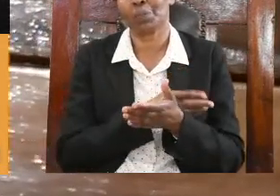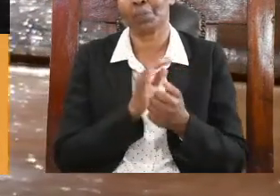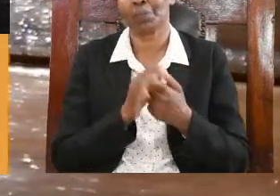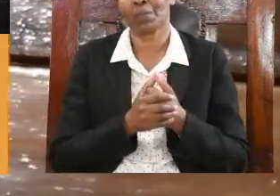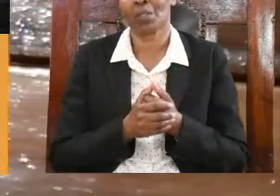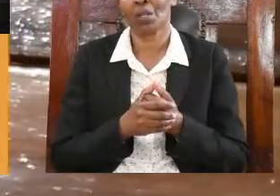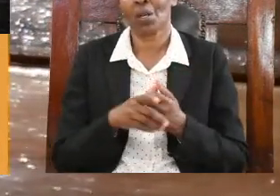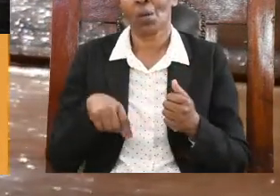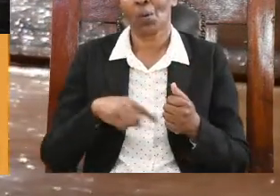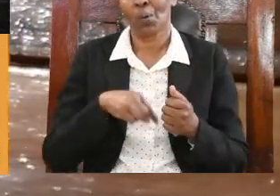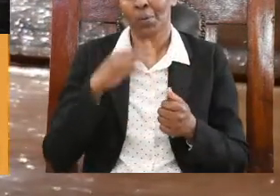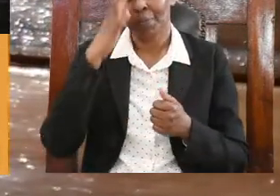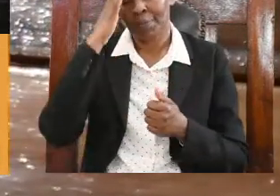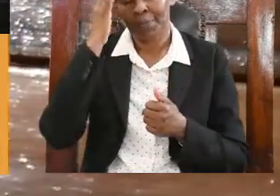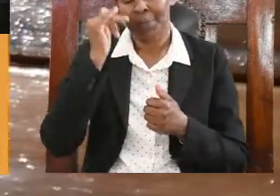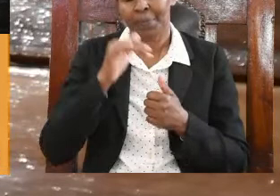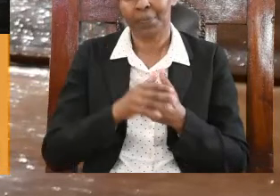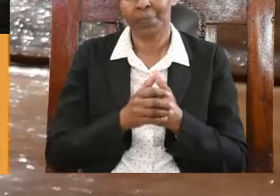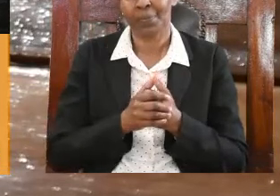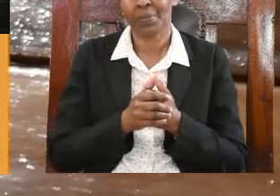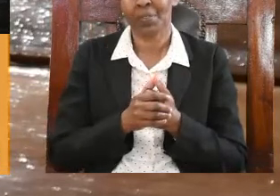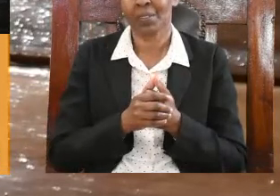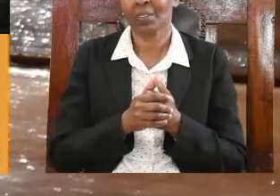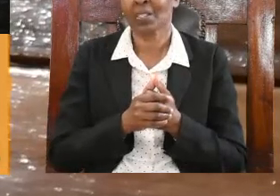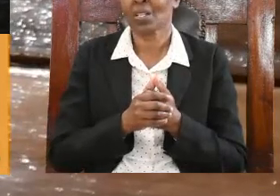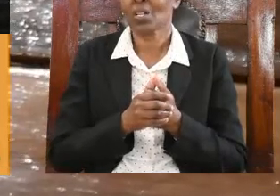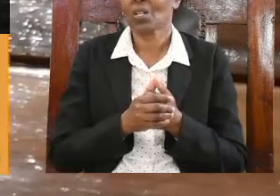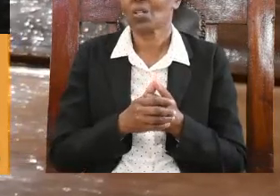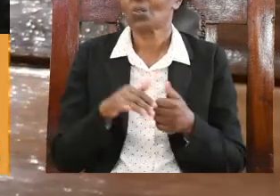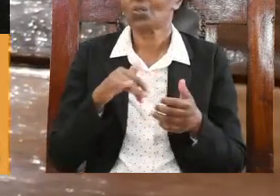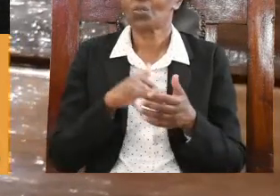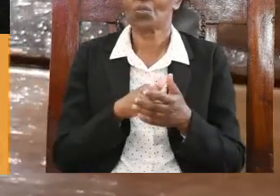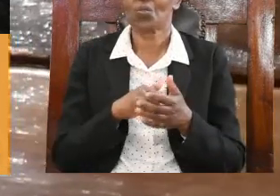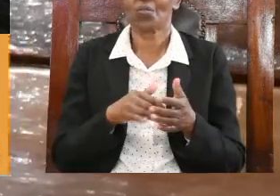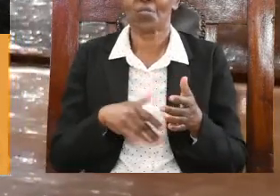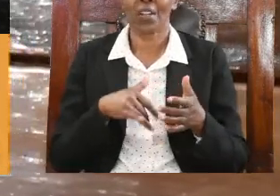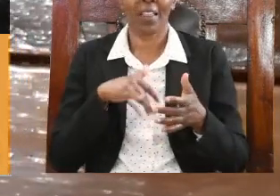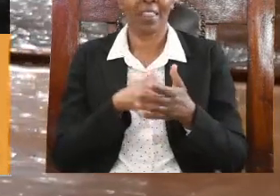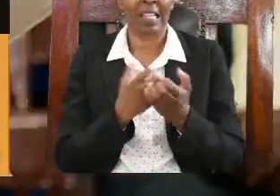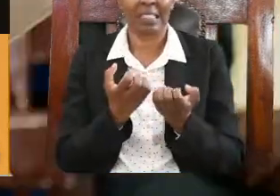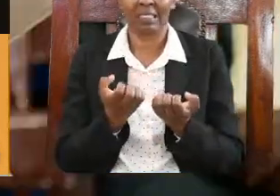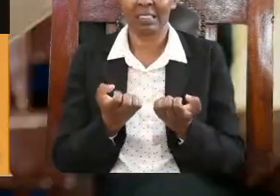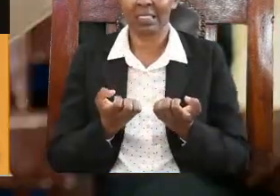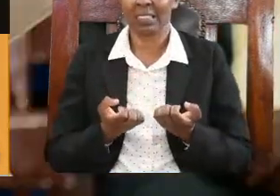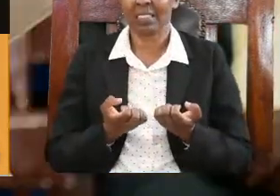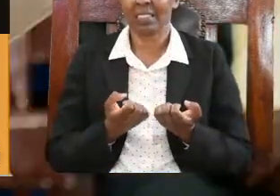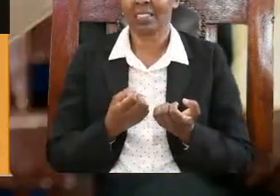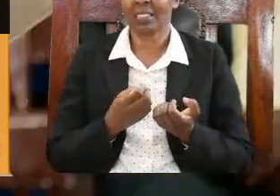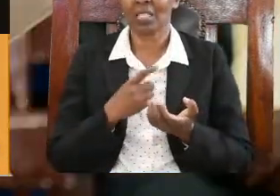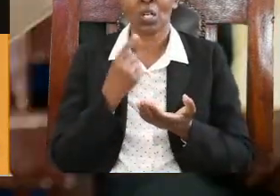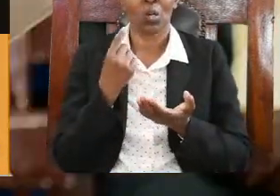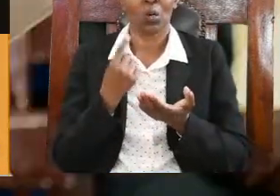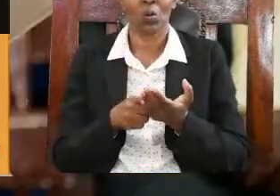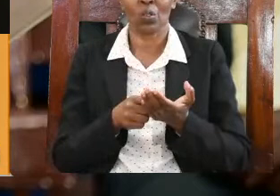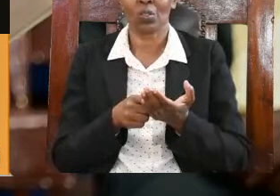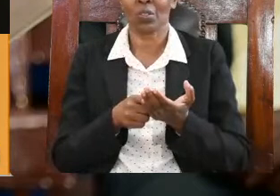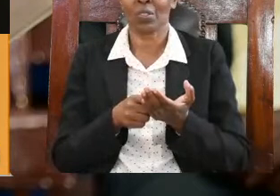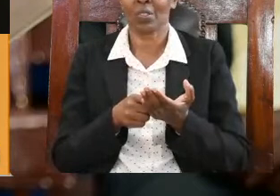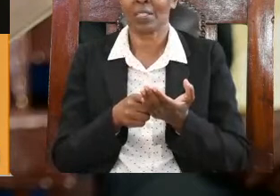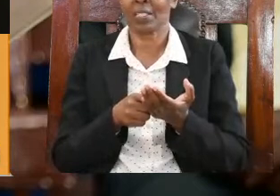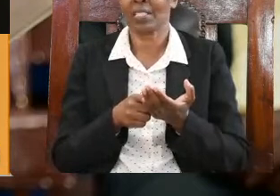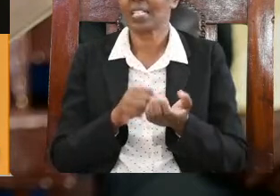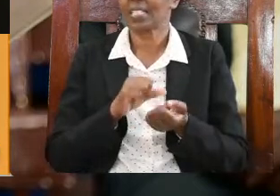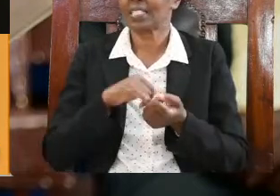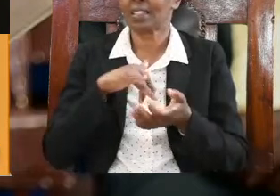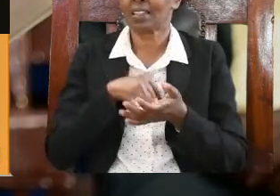And you know, to feed that need, then the gospel has to be distorted,